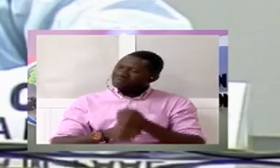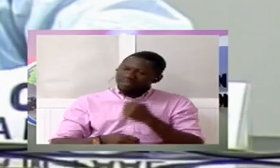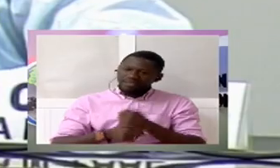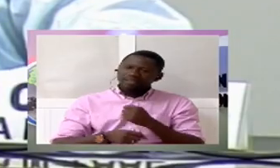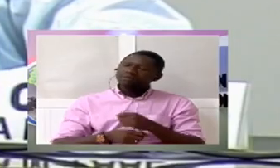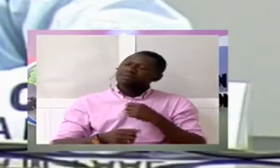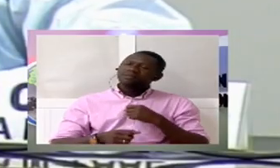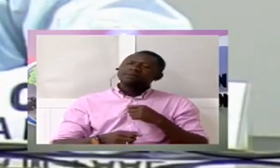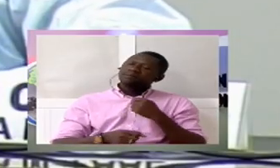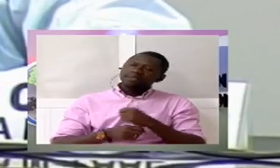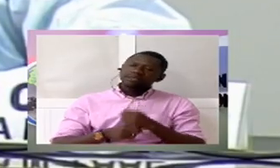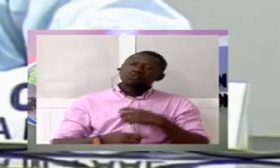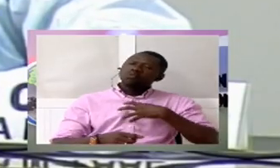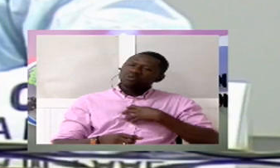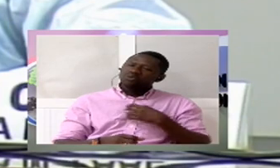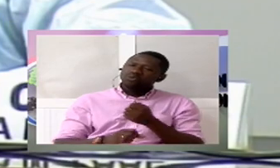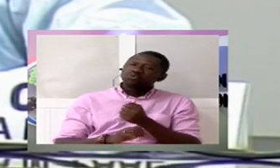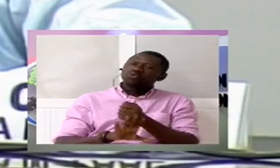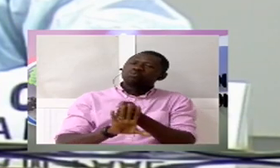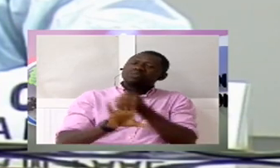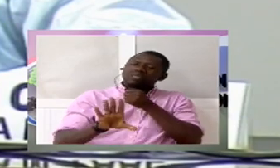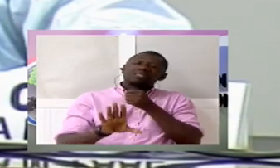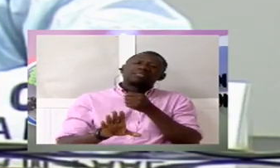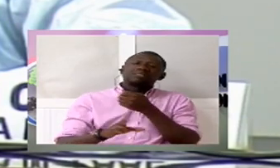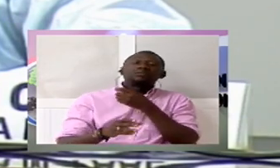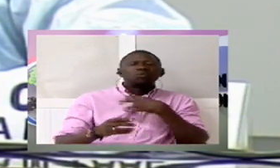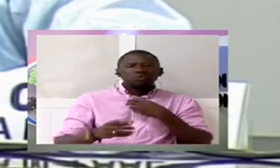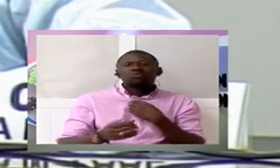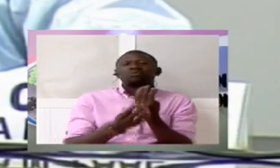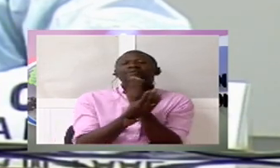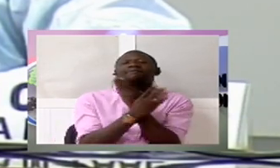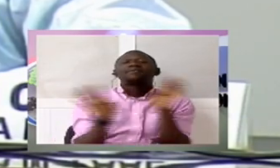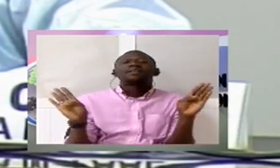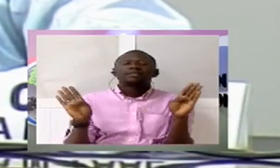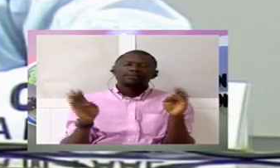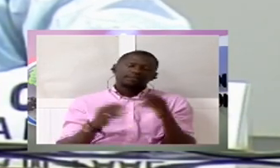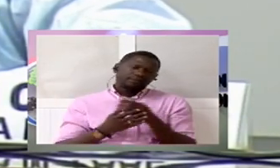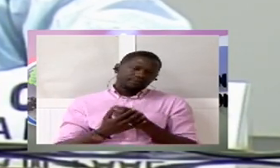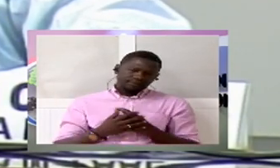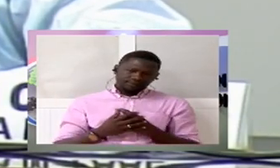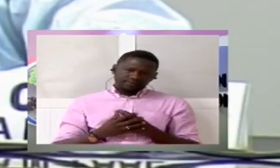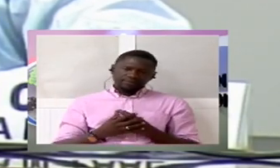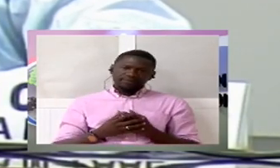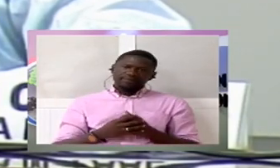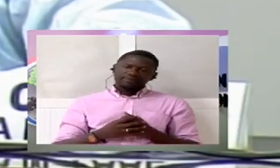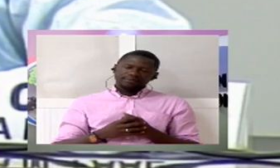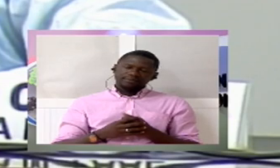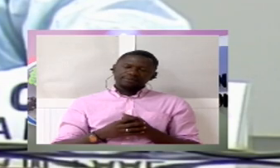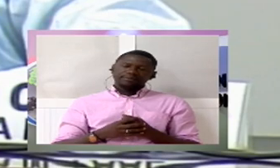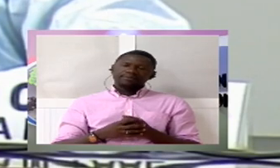release. Itekungo inila dimbayalu animo kotangul nimbadingulu aliye kato menke puru